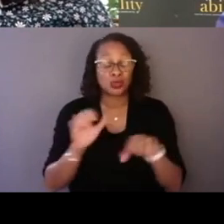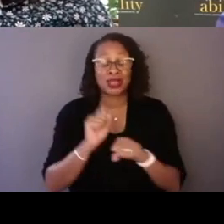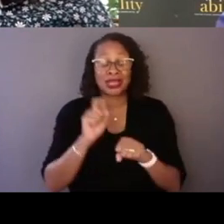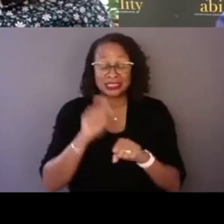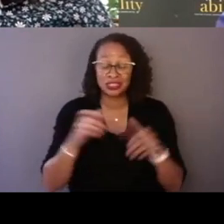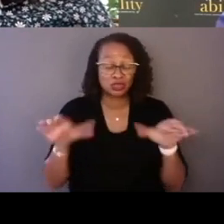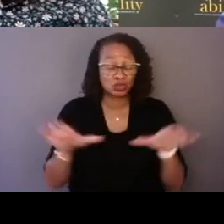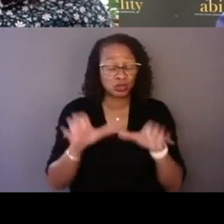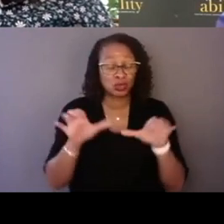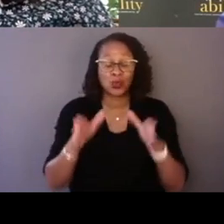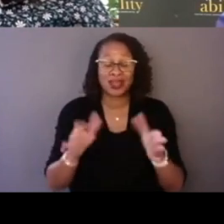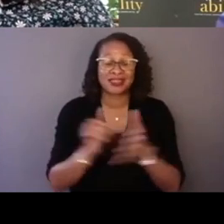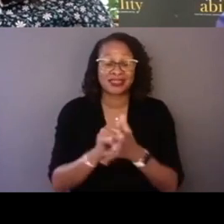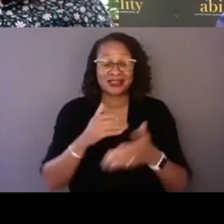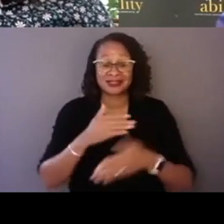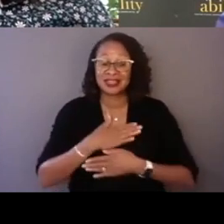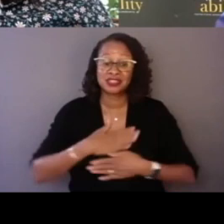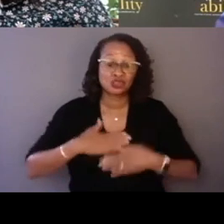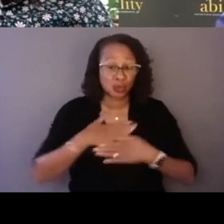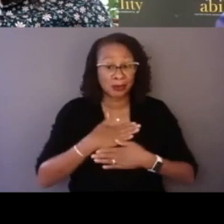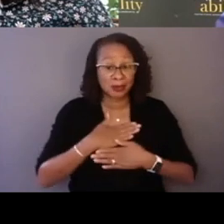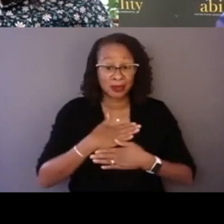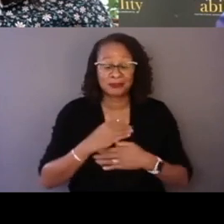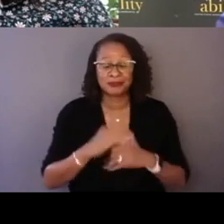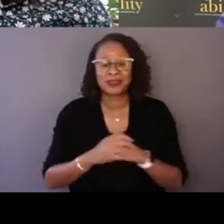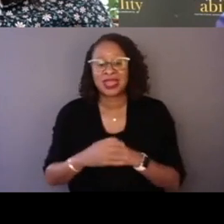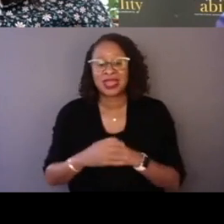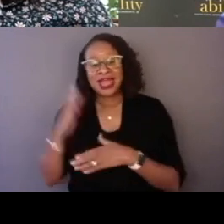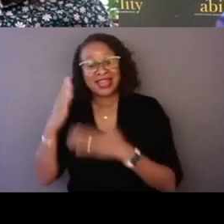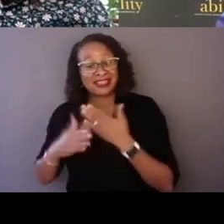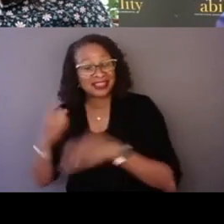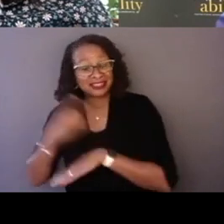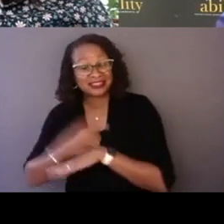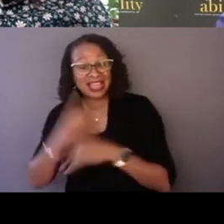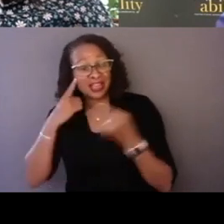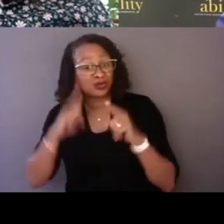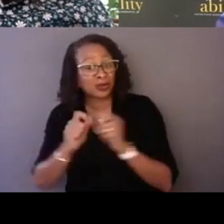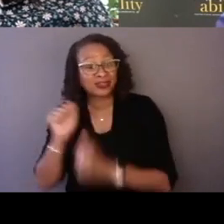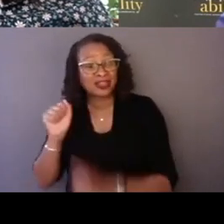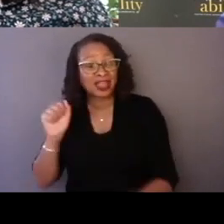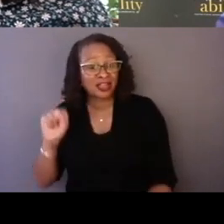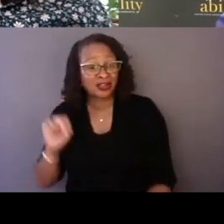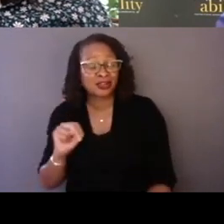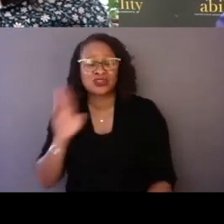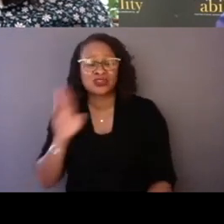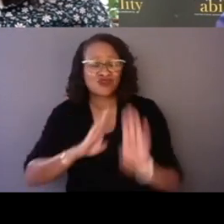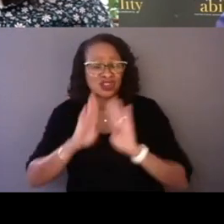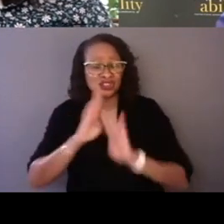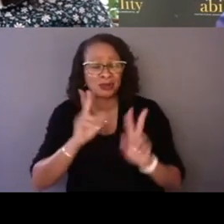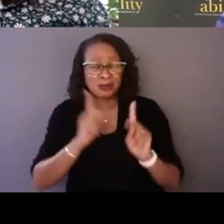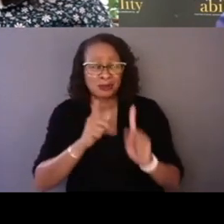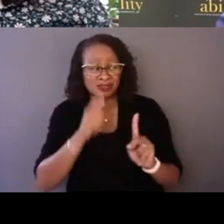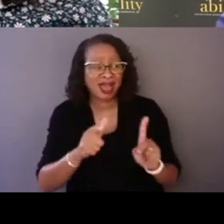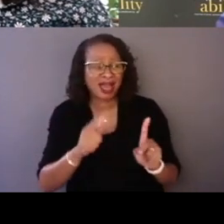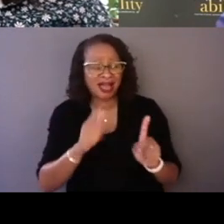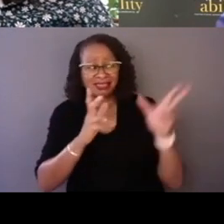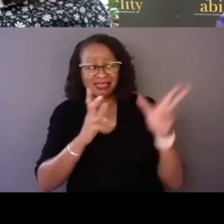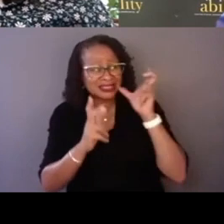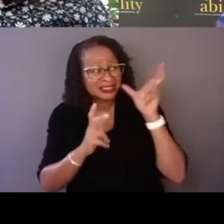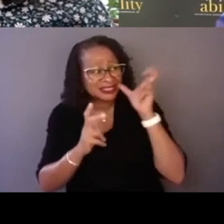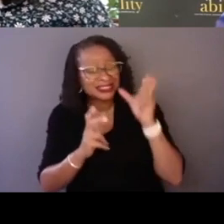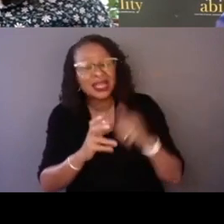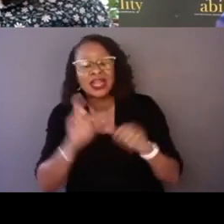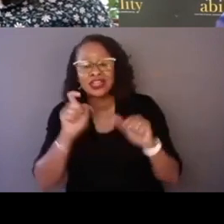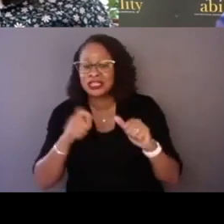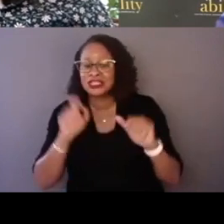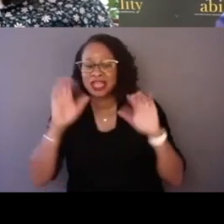with Aaron, at the end of the day, when you're super frustrated and somebody's not listening to you, you need to have some great